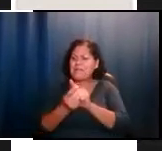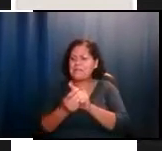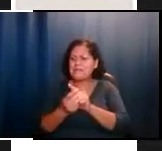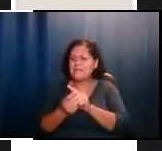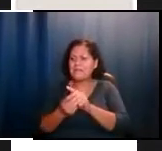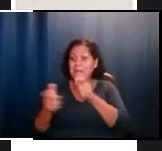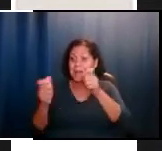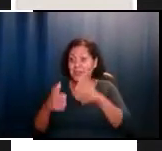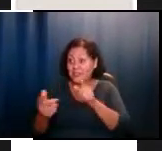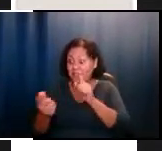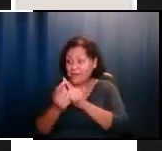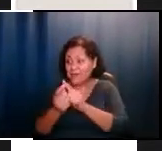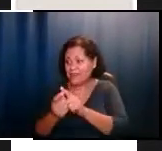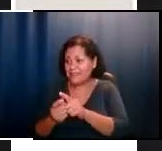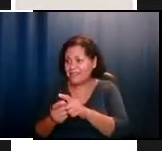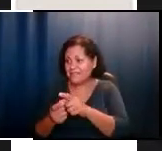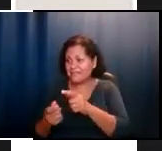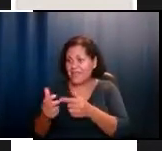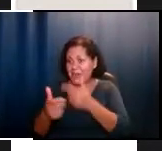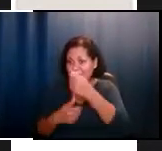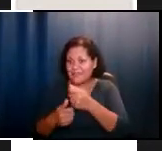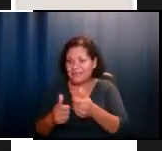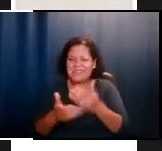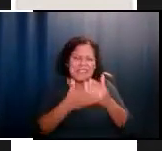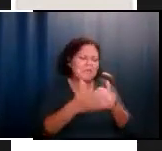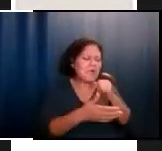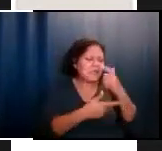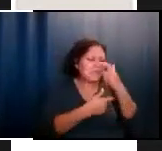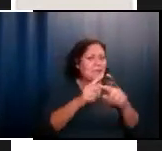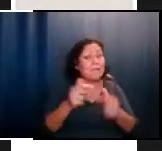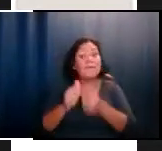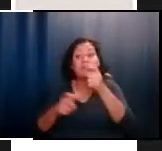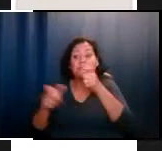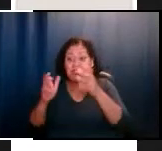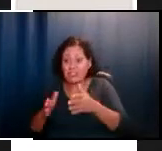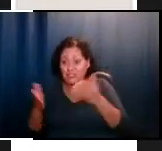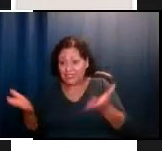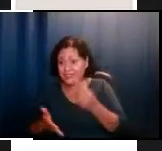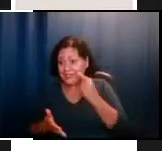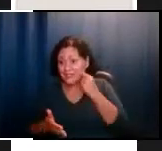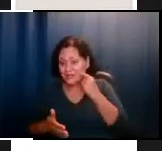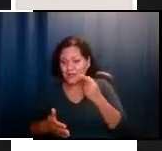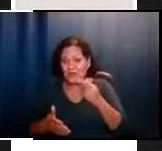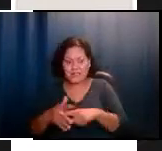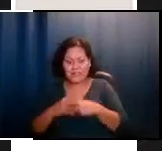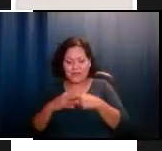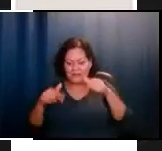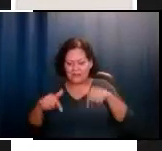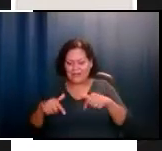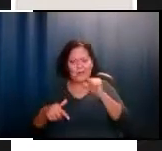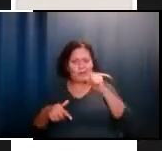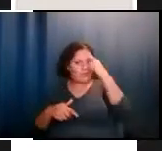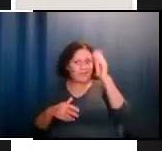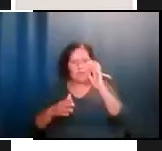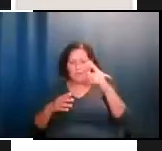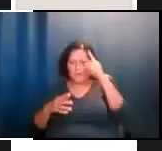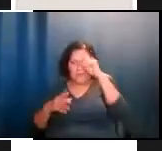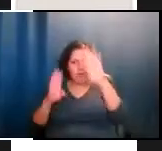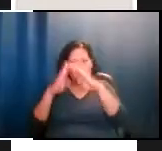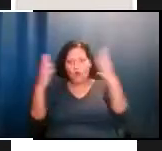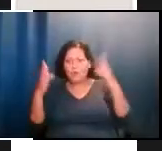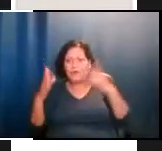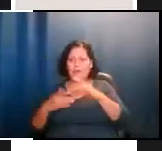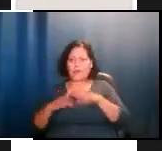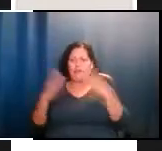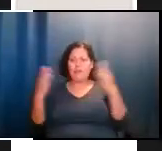their own life going, but most of the managers in San Antonio, when I started this, I didn't think they would be so open-hearted and